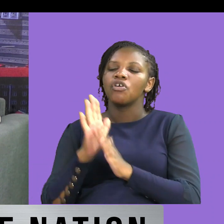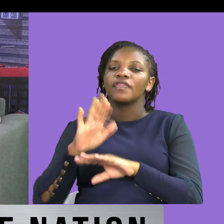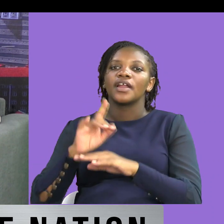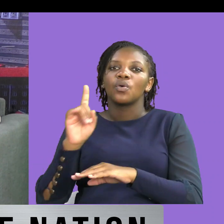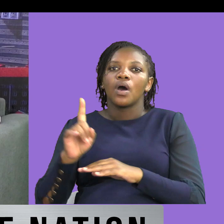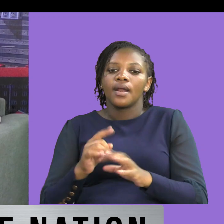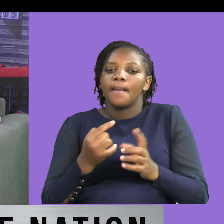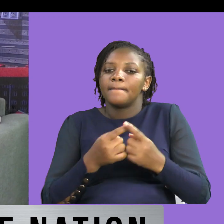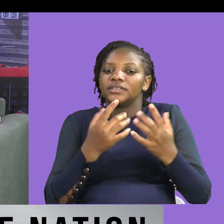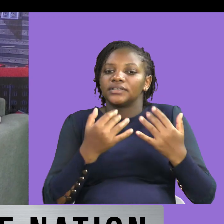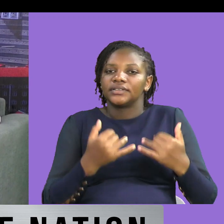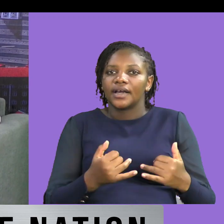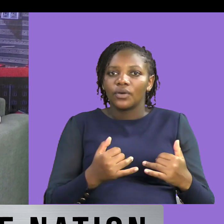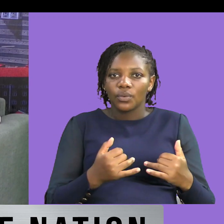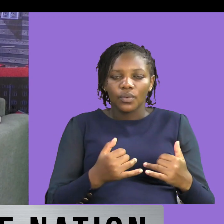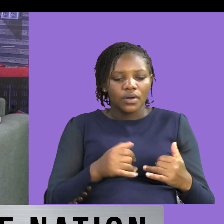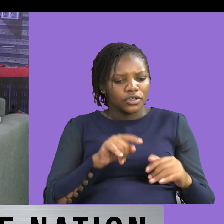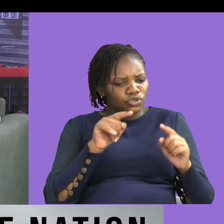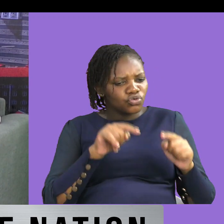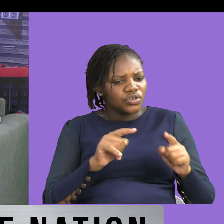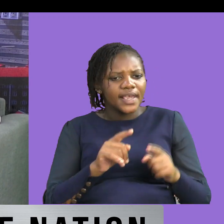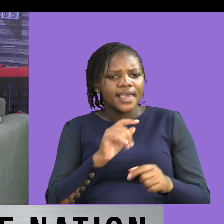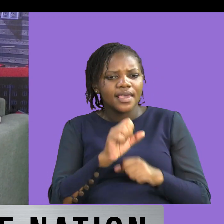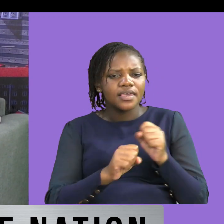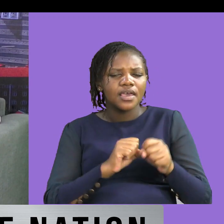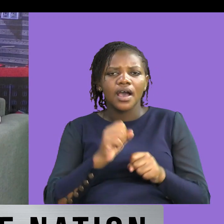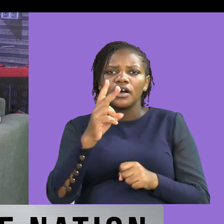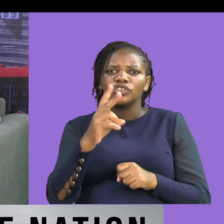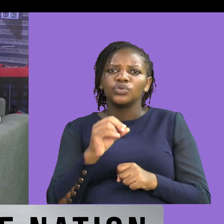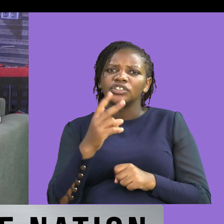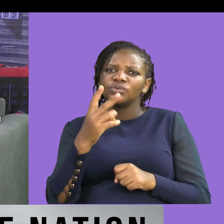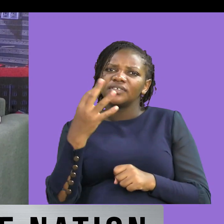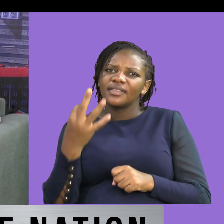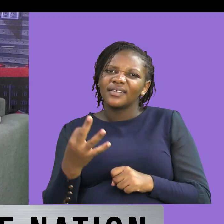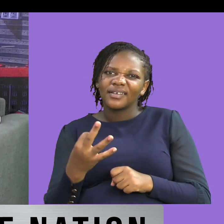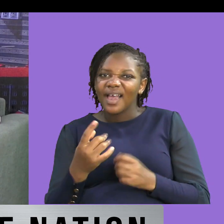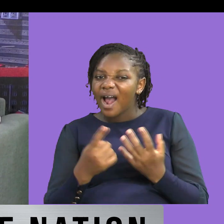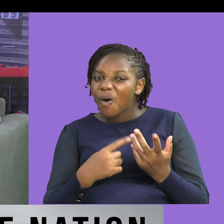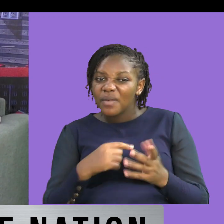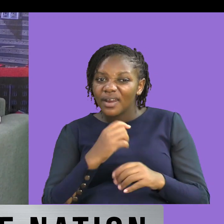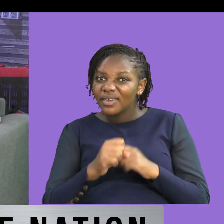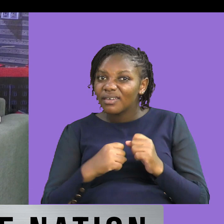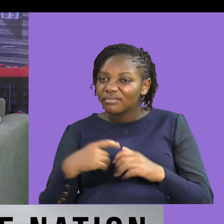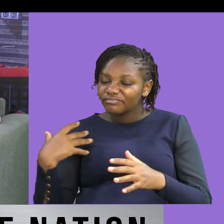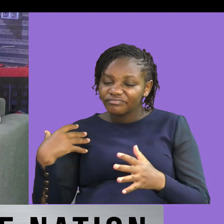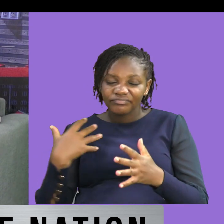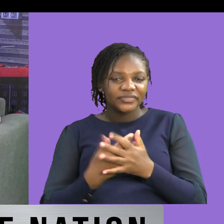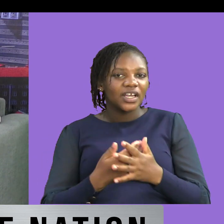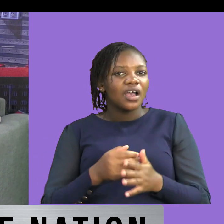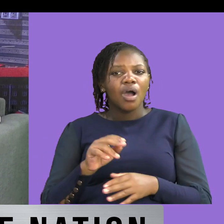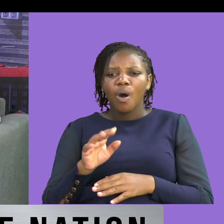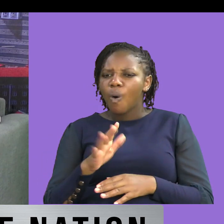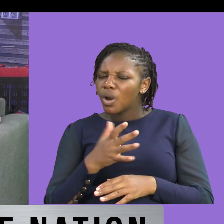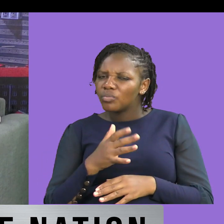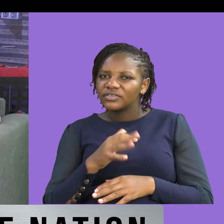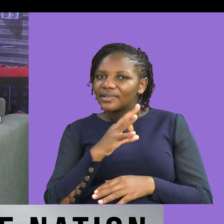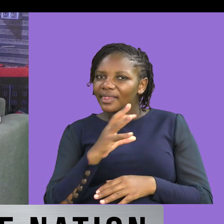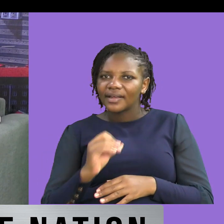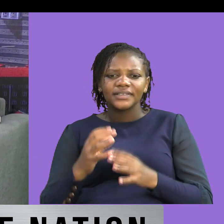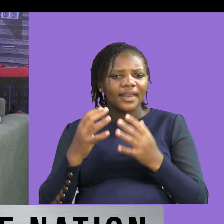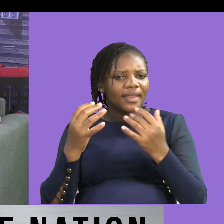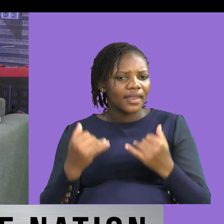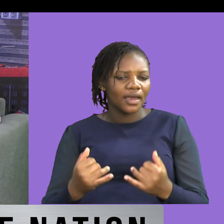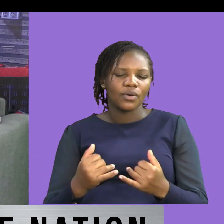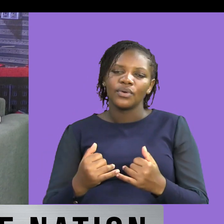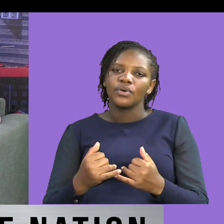that 92 to this 2023, how many years are those? Is it 30 or 40? 2022, 2012? Yeah. Is it now